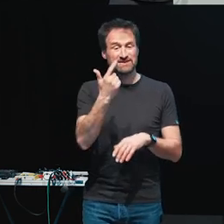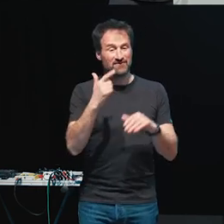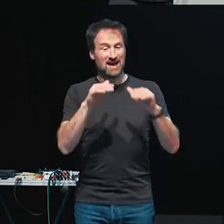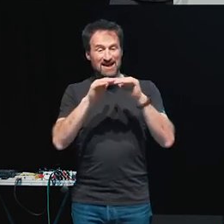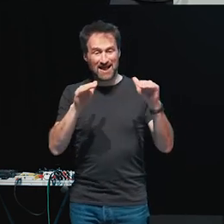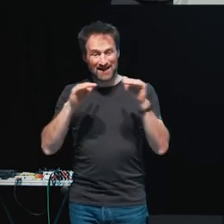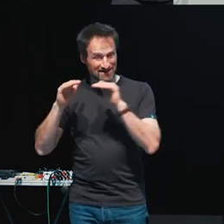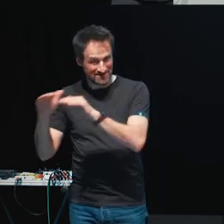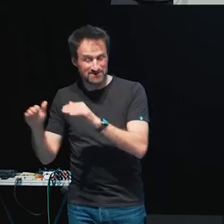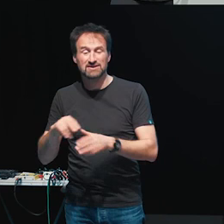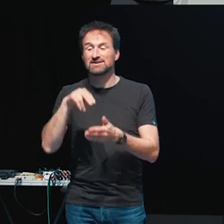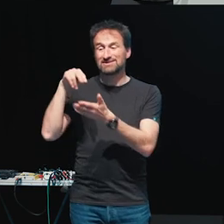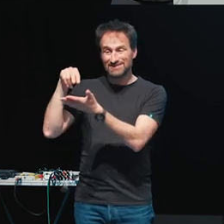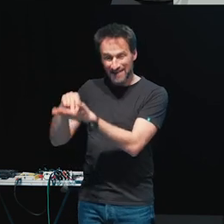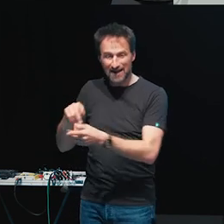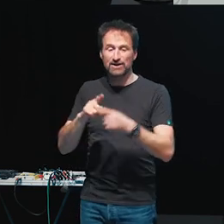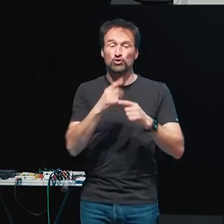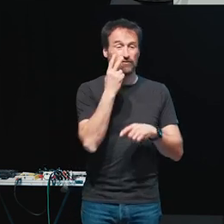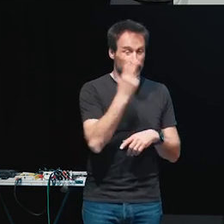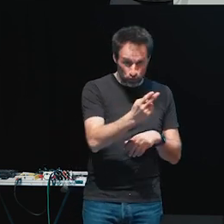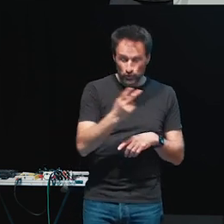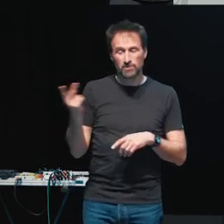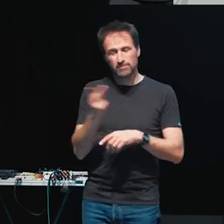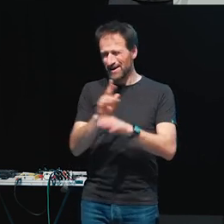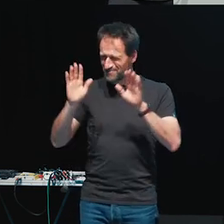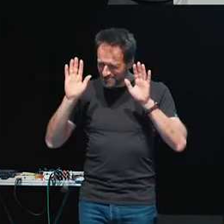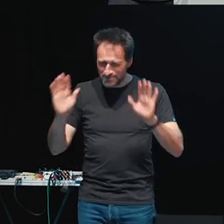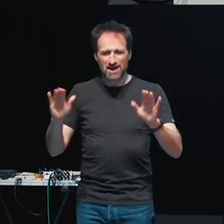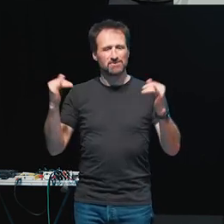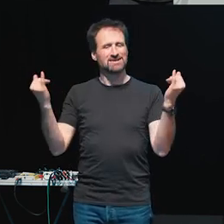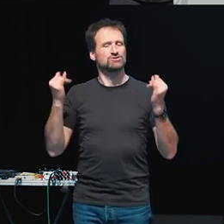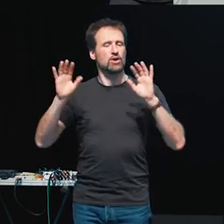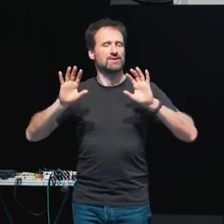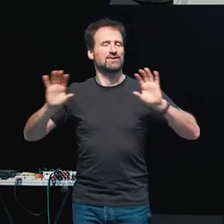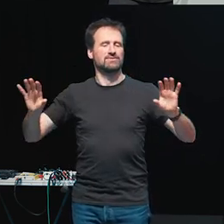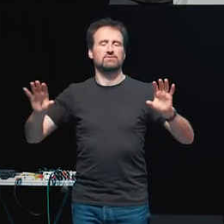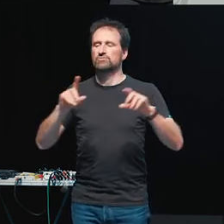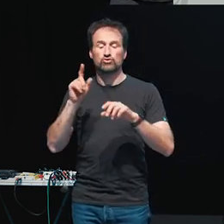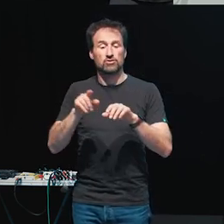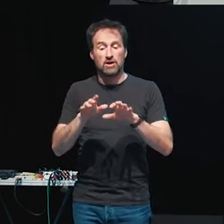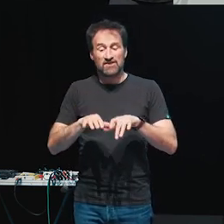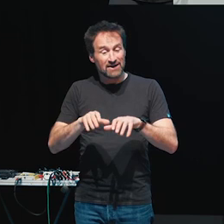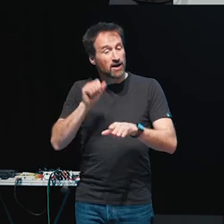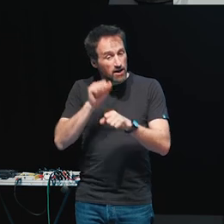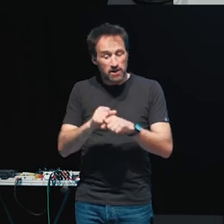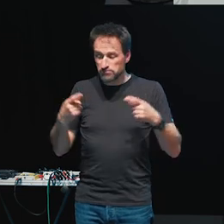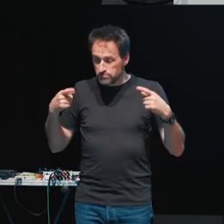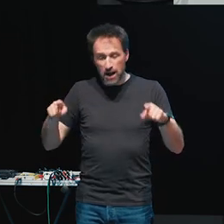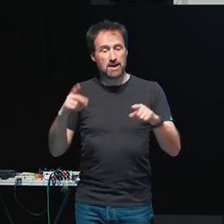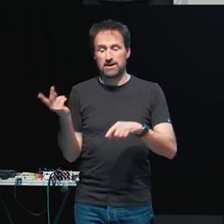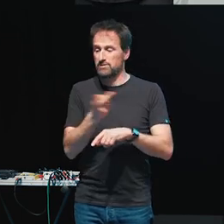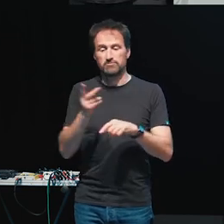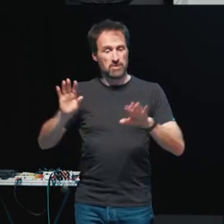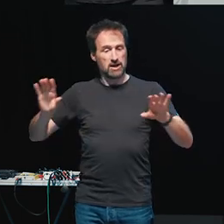are completely isolated, completely separated, and even different developers can work in parallel on those two, which is